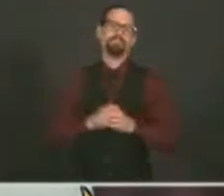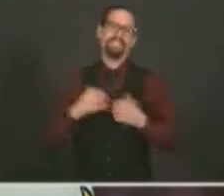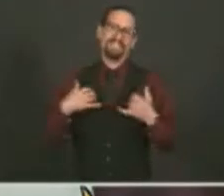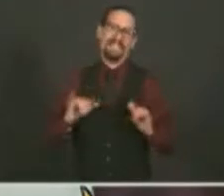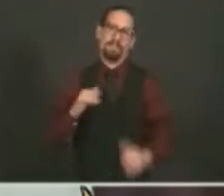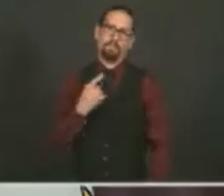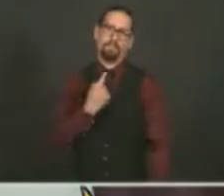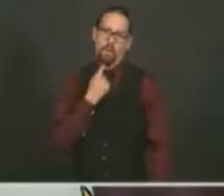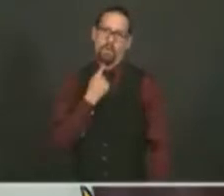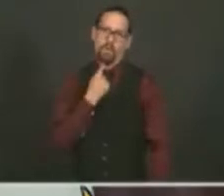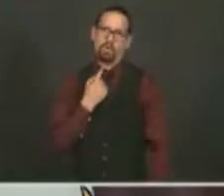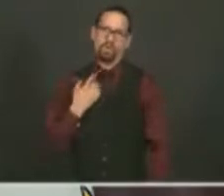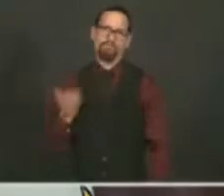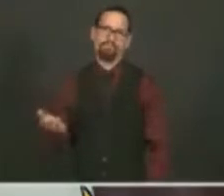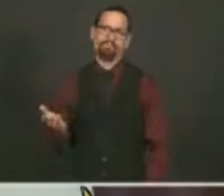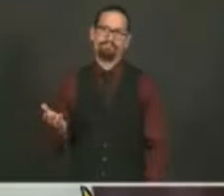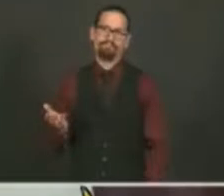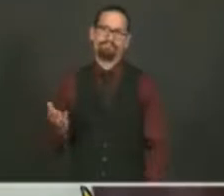school committee